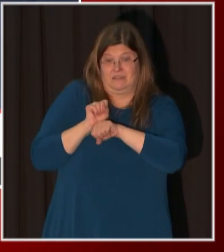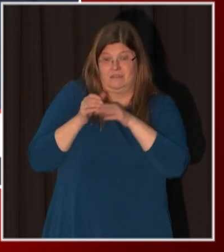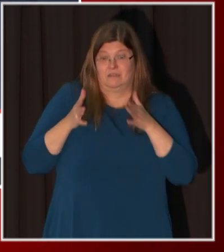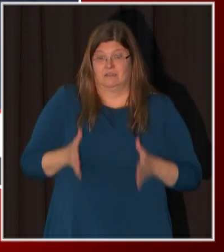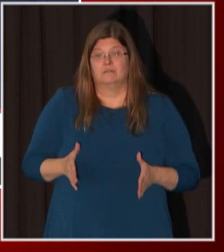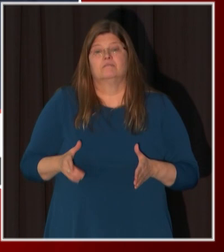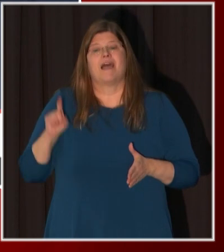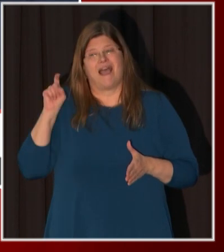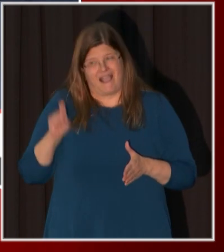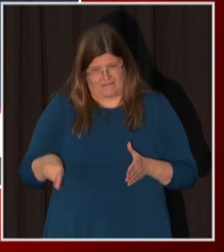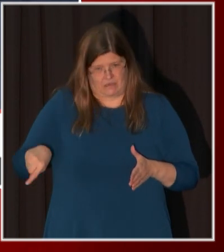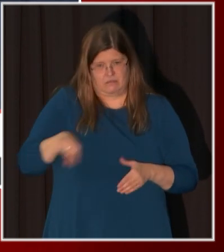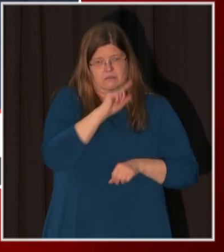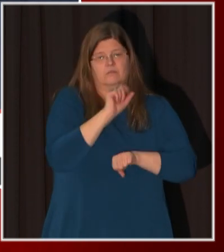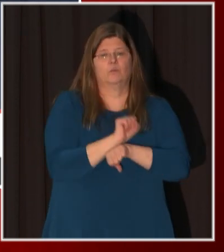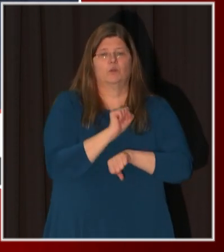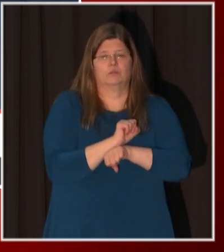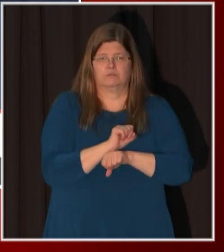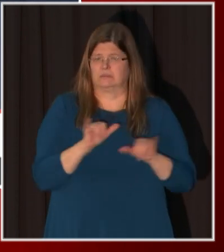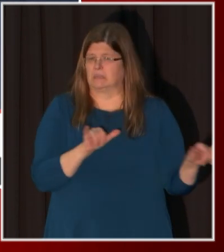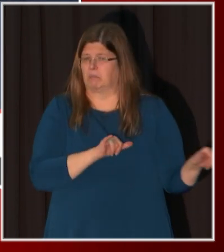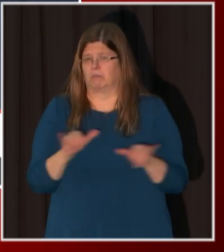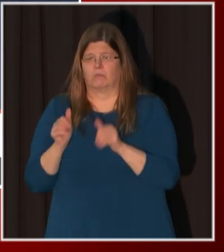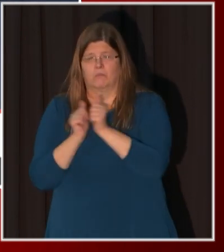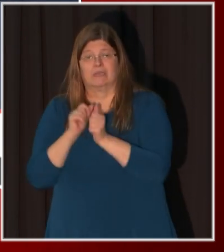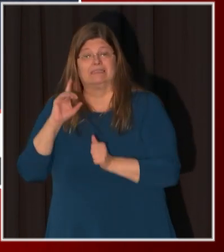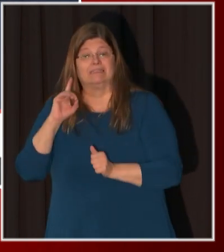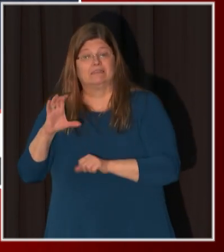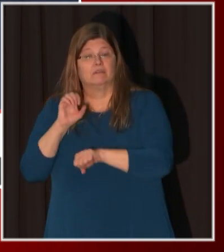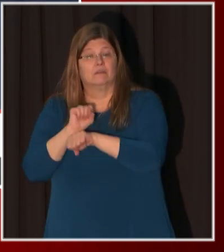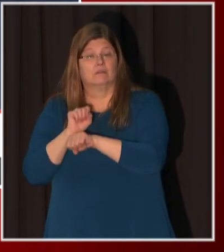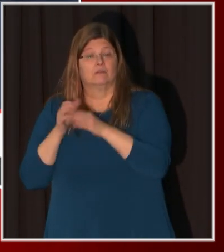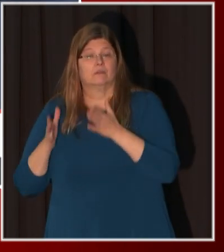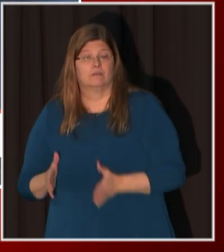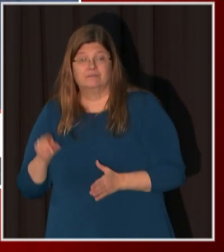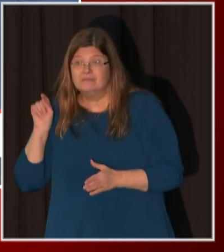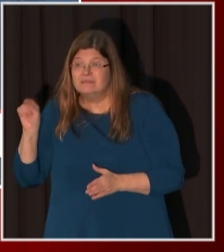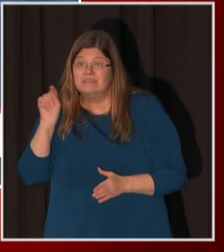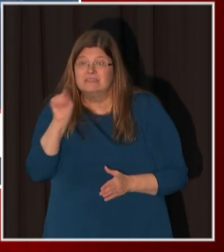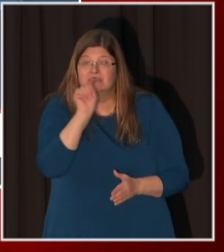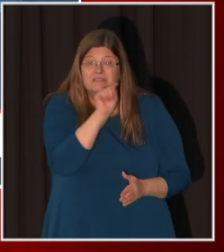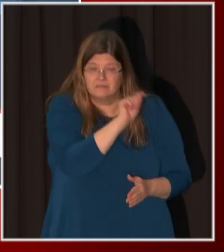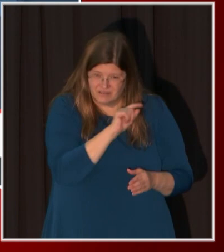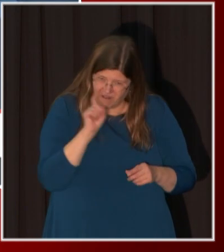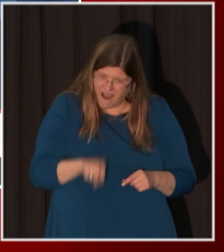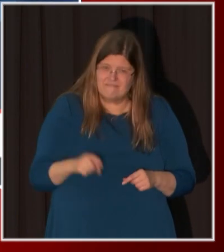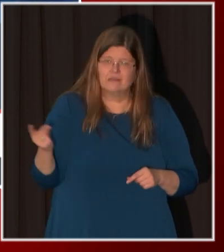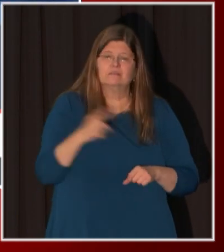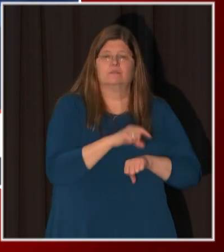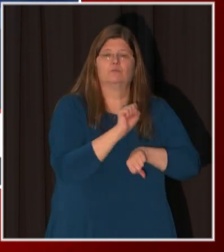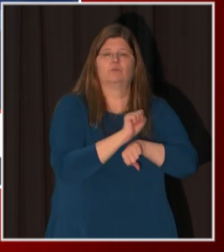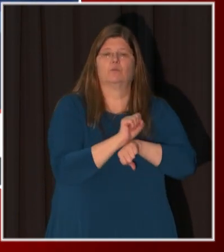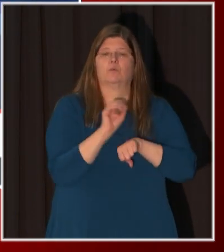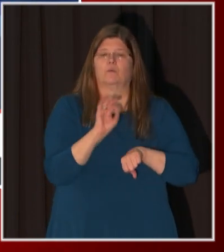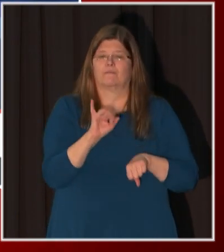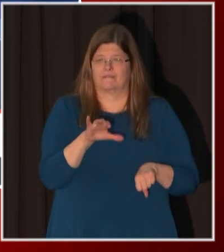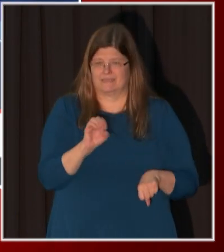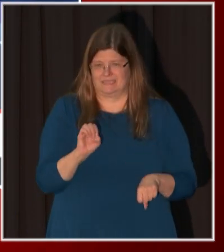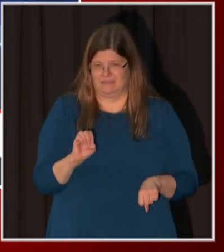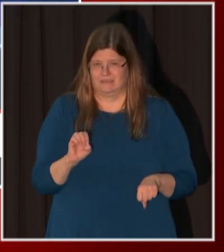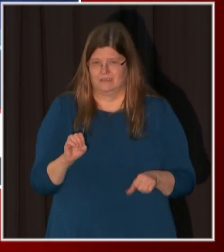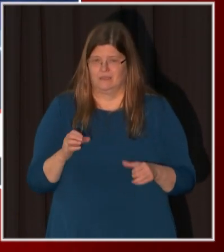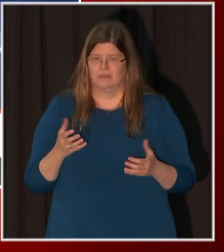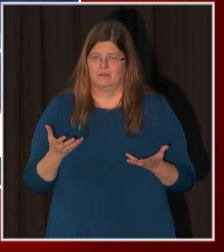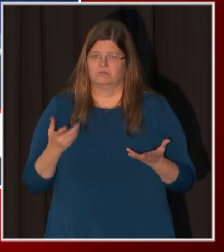DC government workers who are doing essential work and reporting to their offices or places of work, we expect